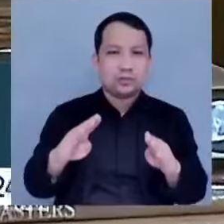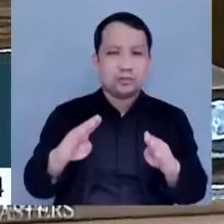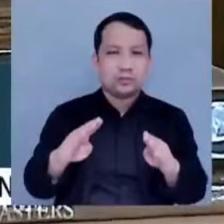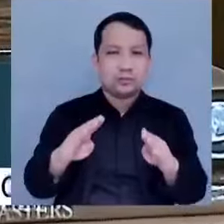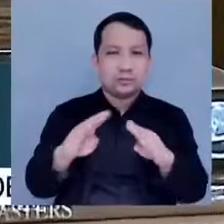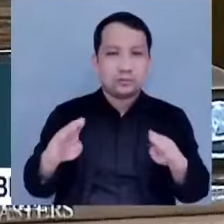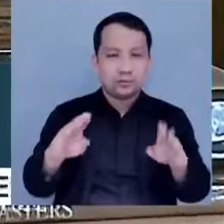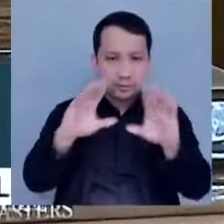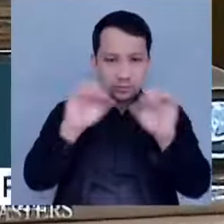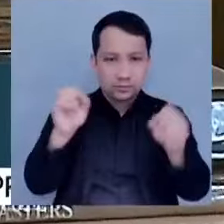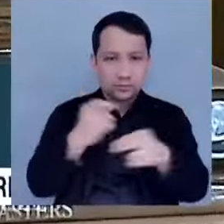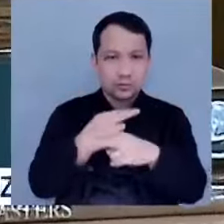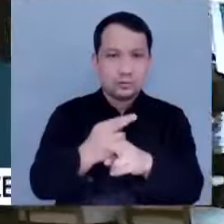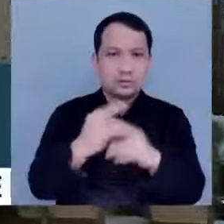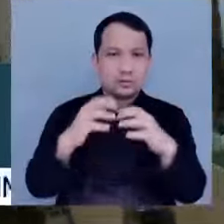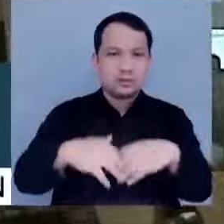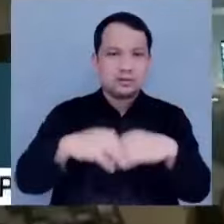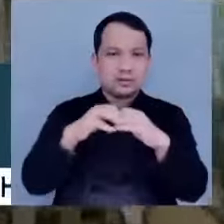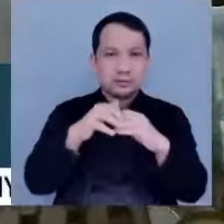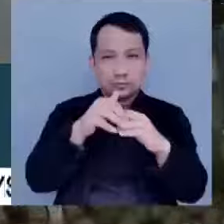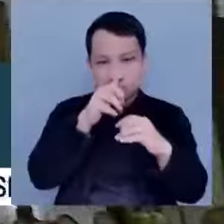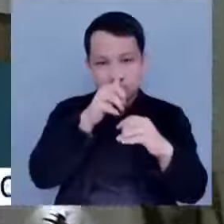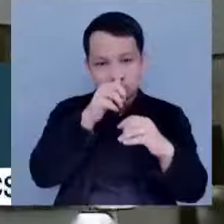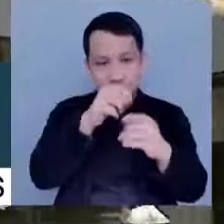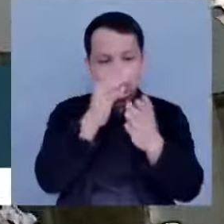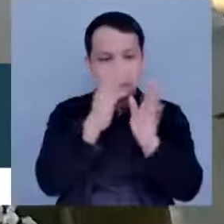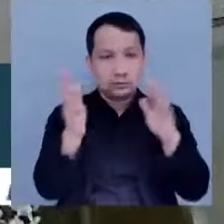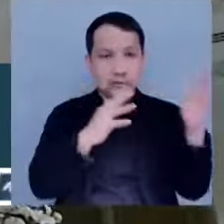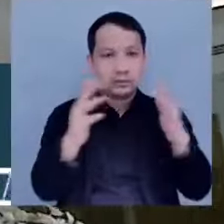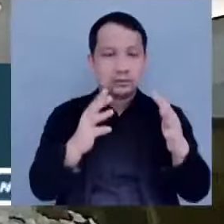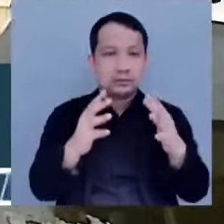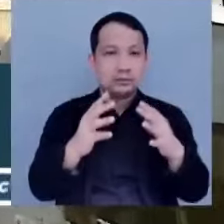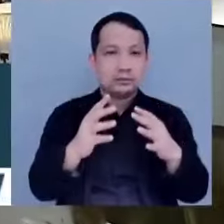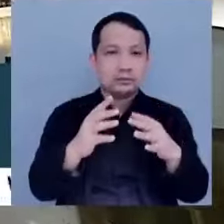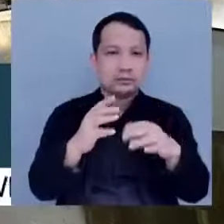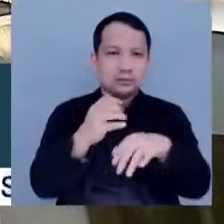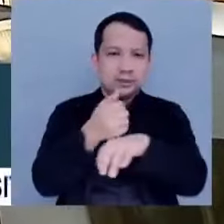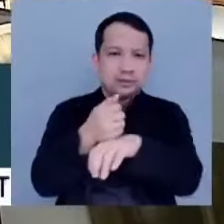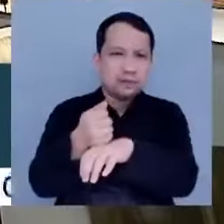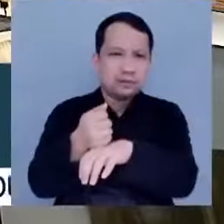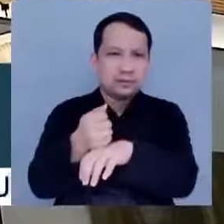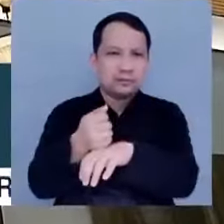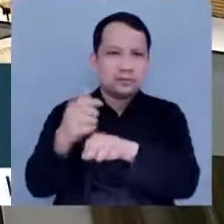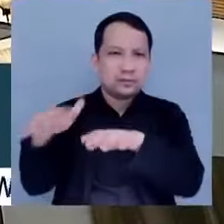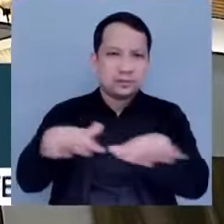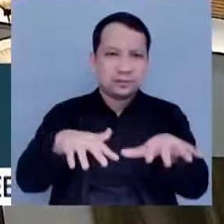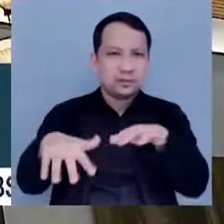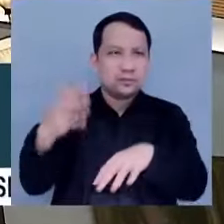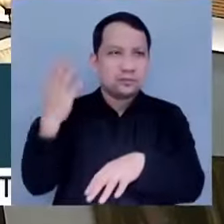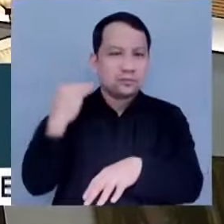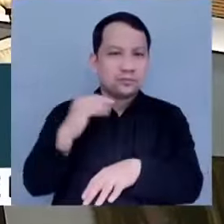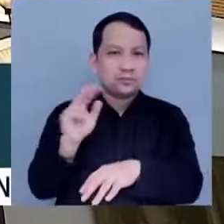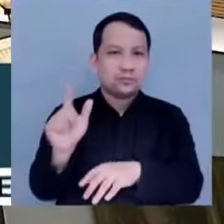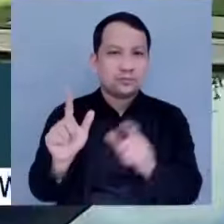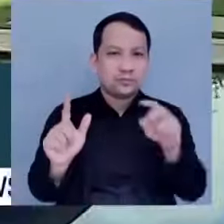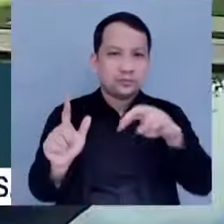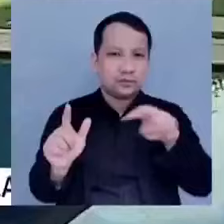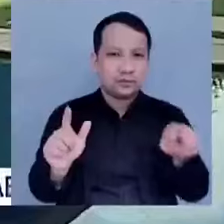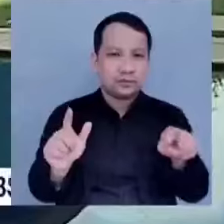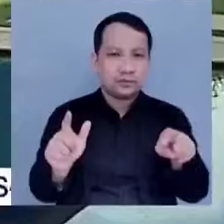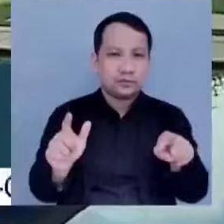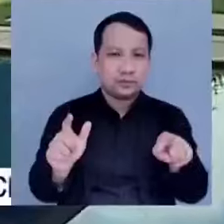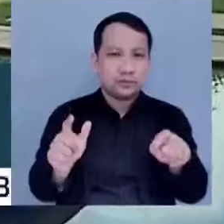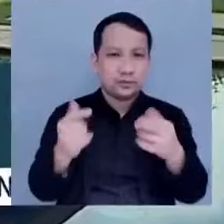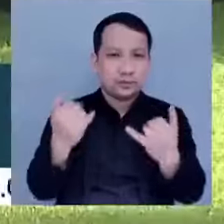renovated due to severe structural damage caused by termites and a strong earthquake in 2022. Lush greenery and tropical plants